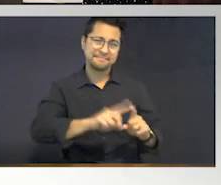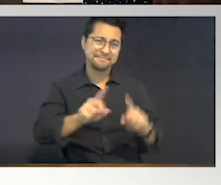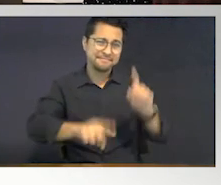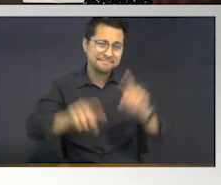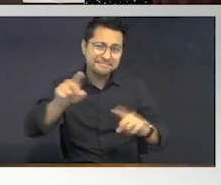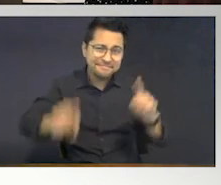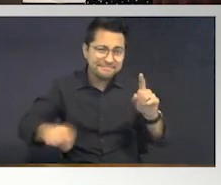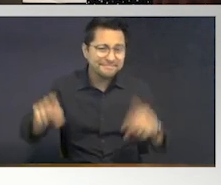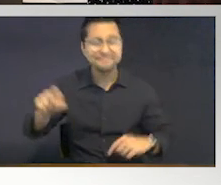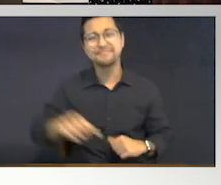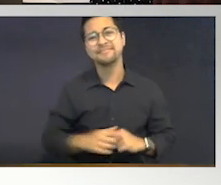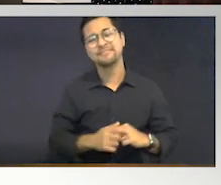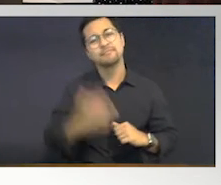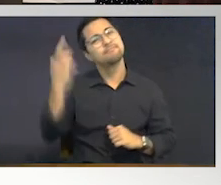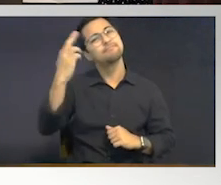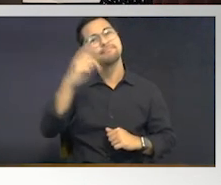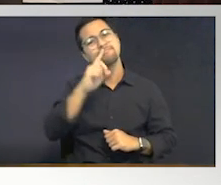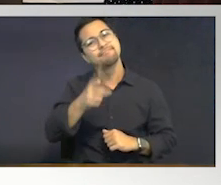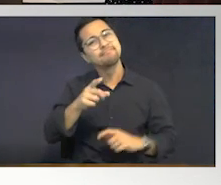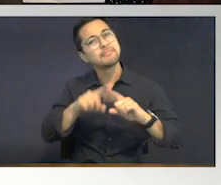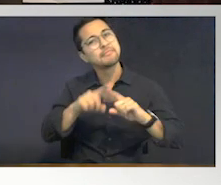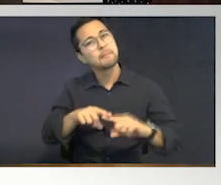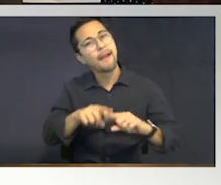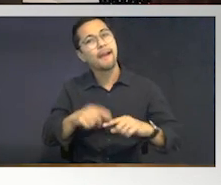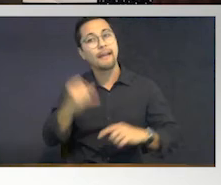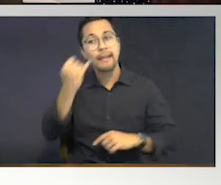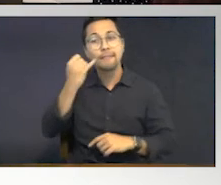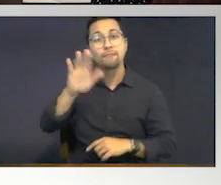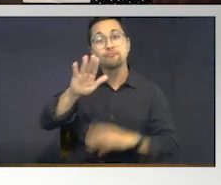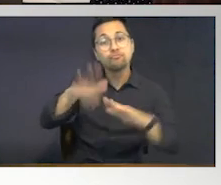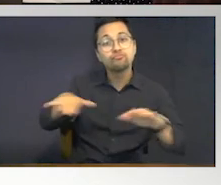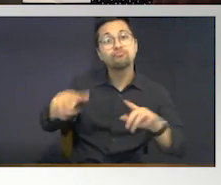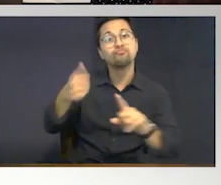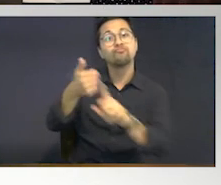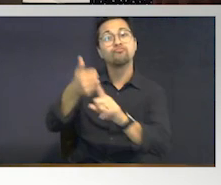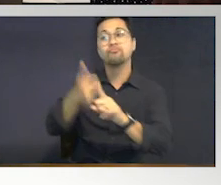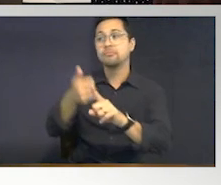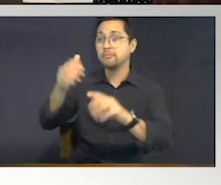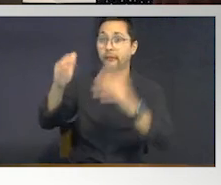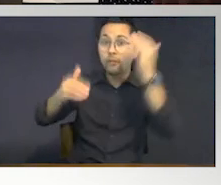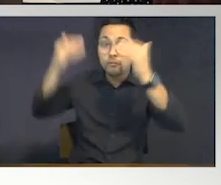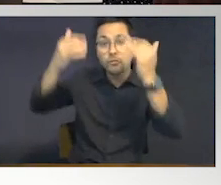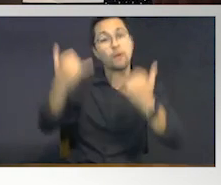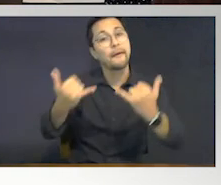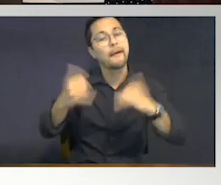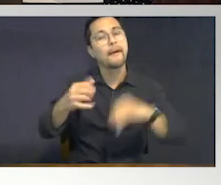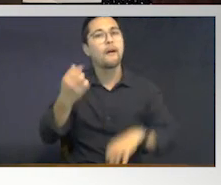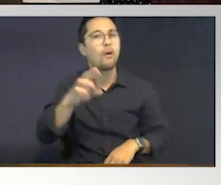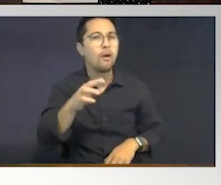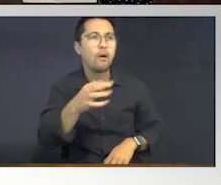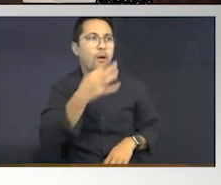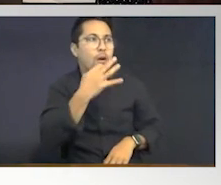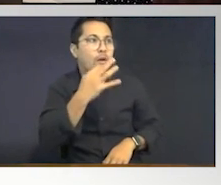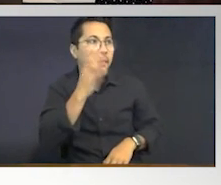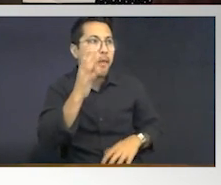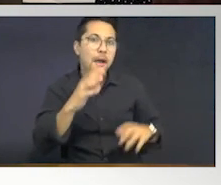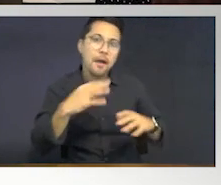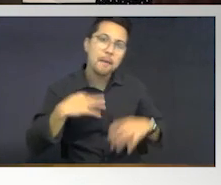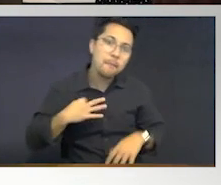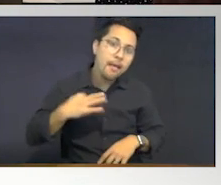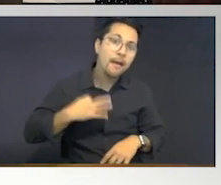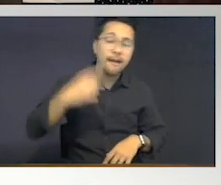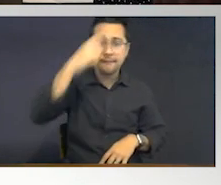with it, because it does depend on, you know, if your child is an adult or if they're going to be applying for